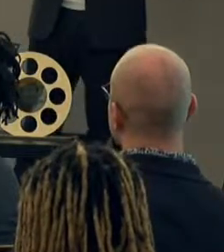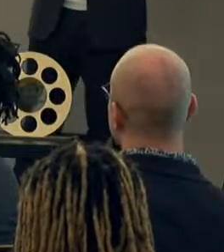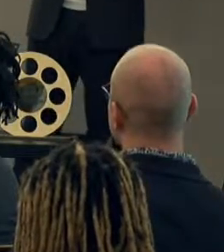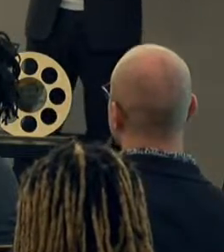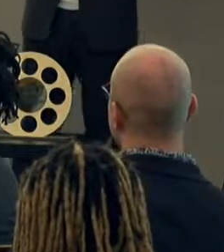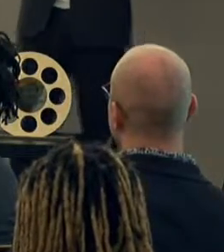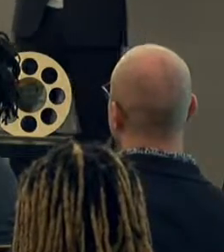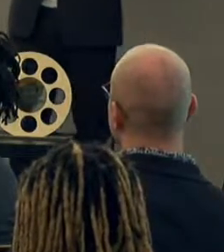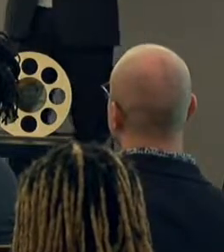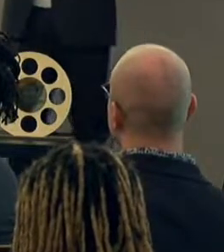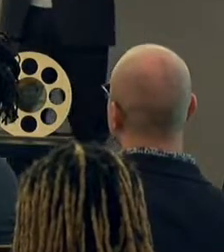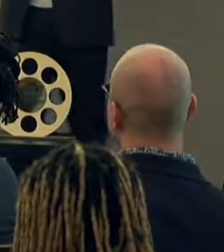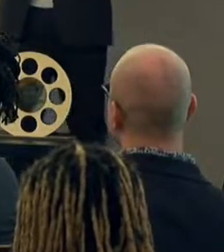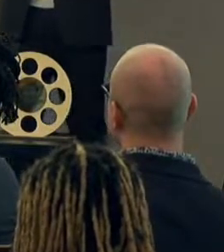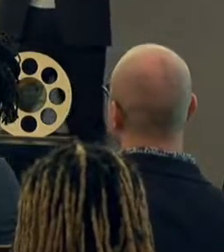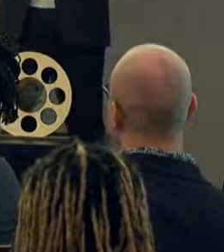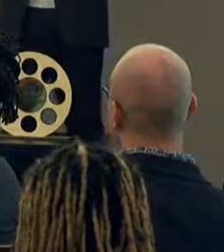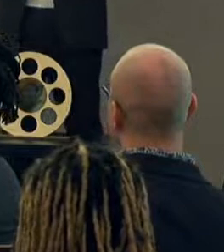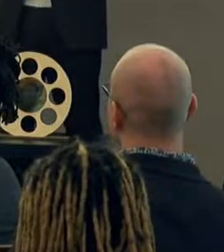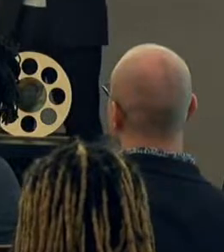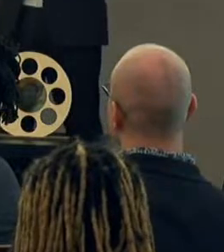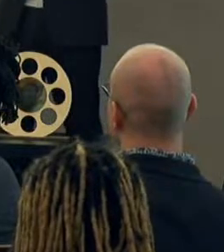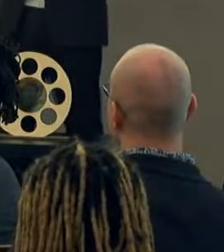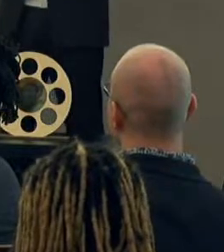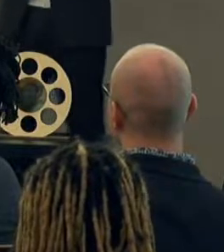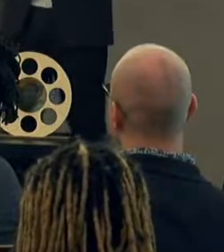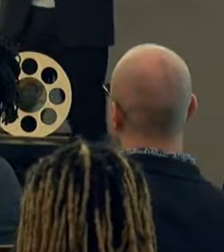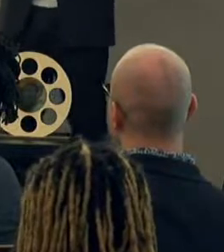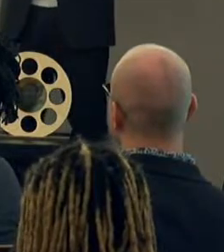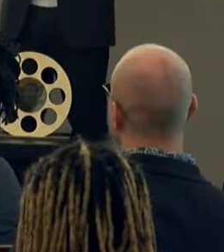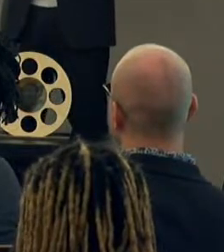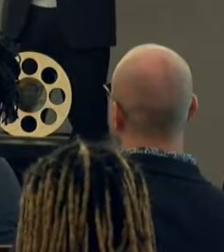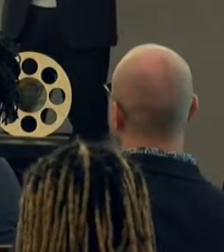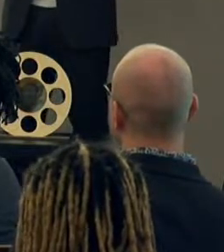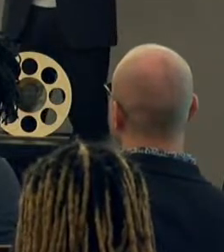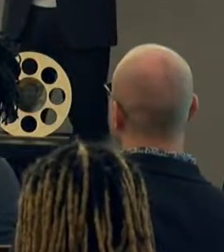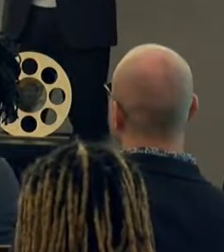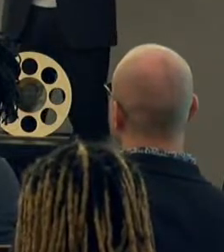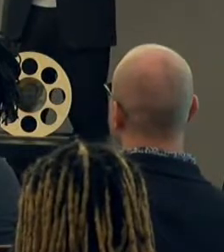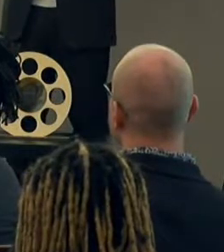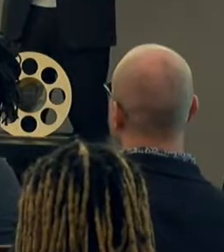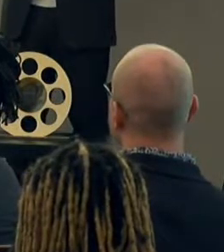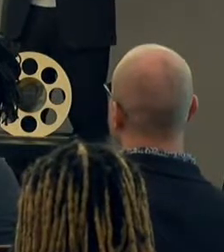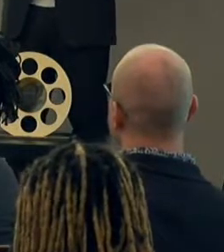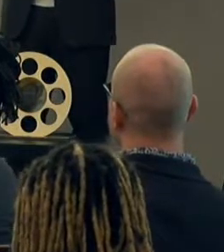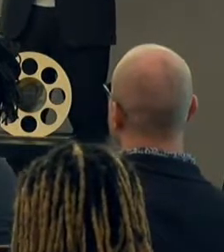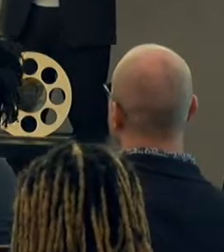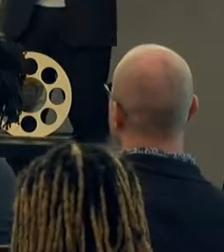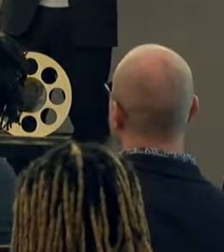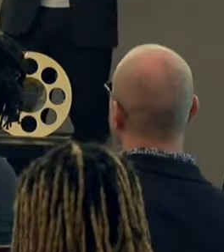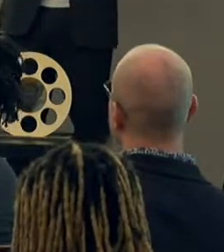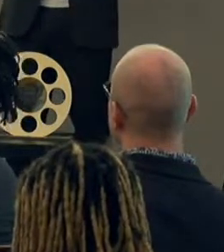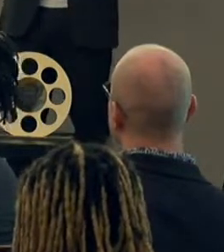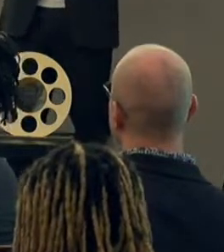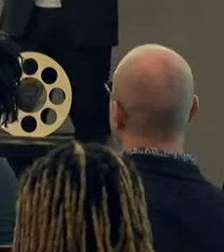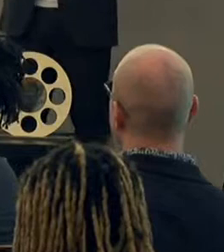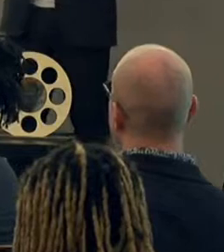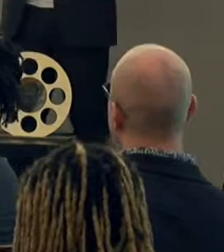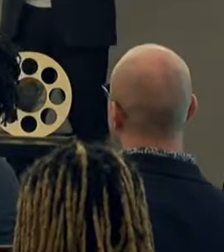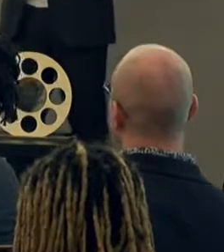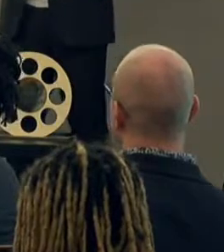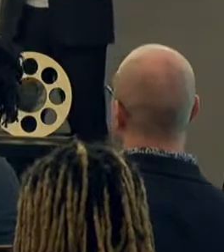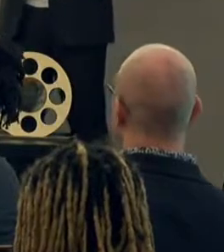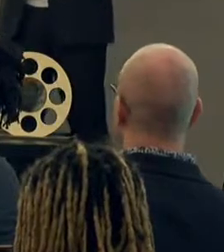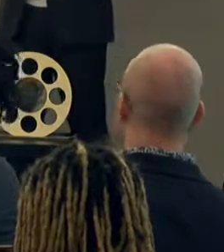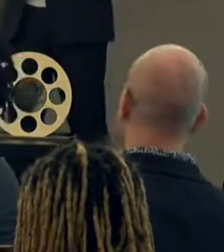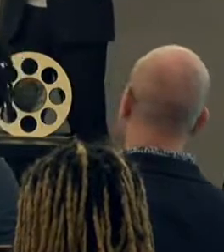the only moments when Josephine Baker criticized racism was about to speak about the U.S. When she came to speak to the March